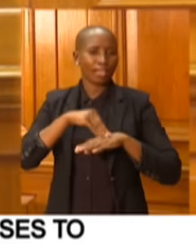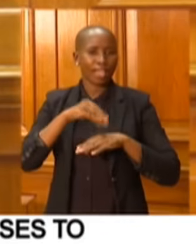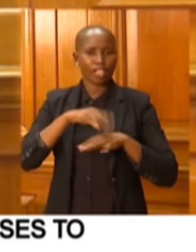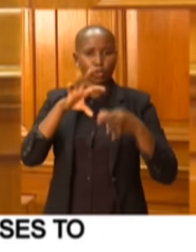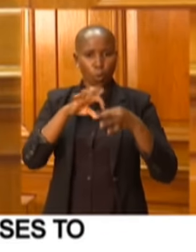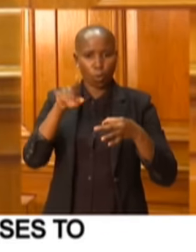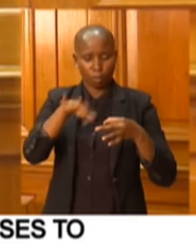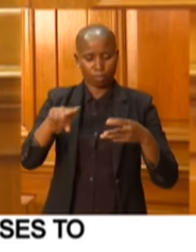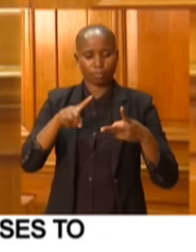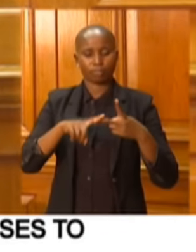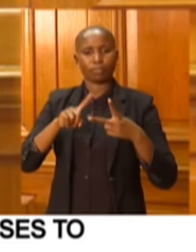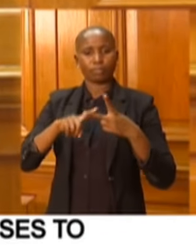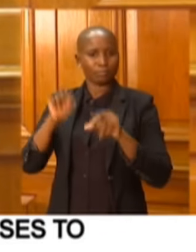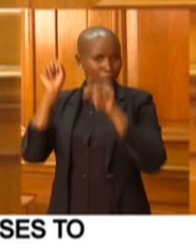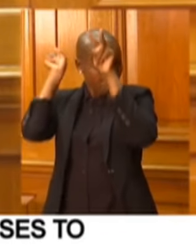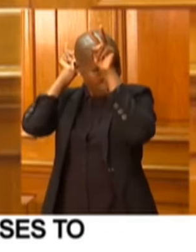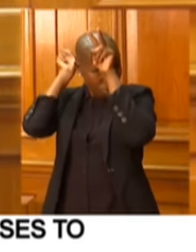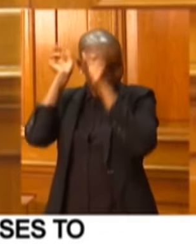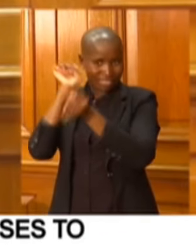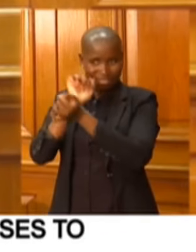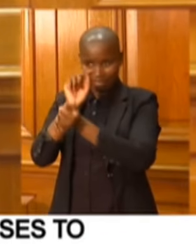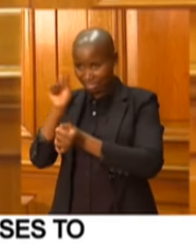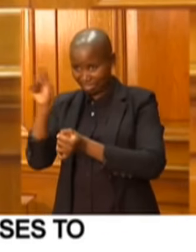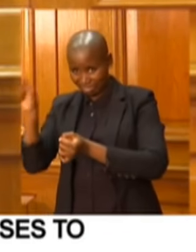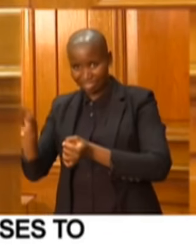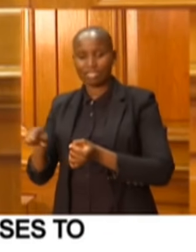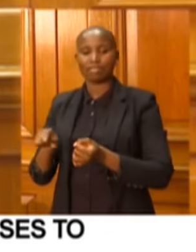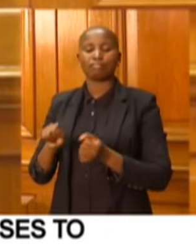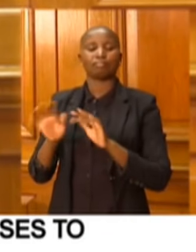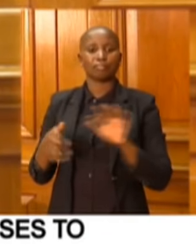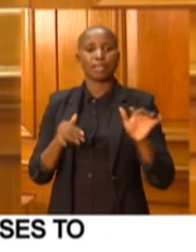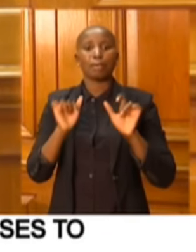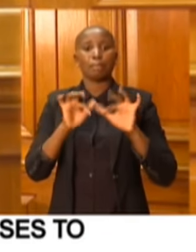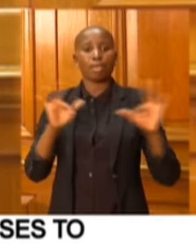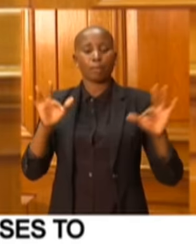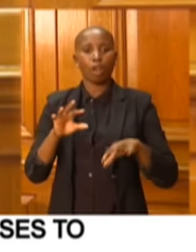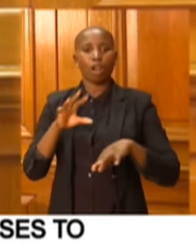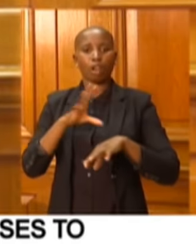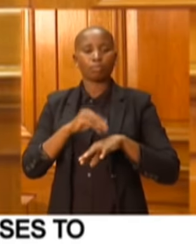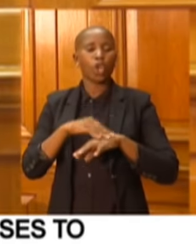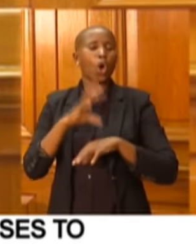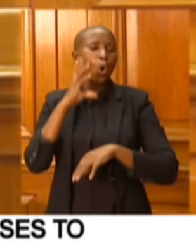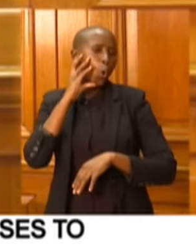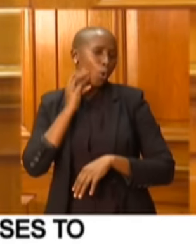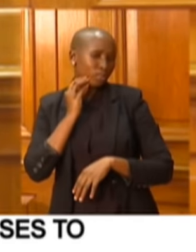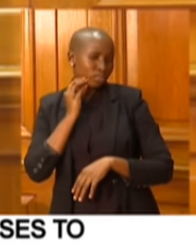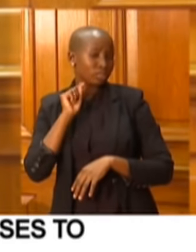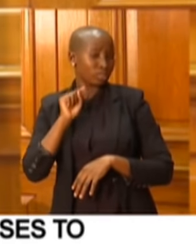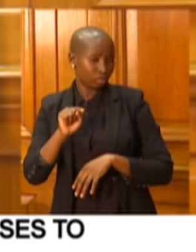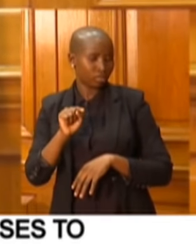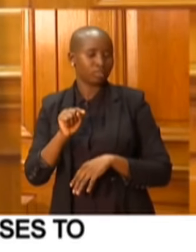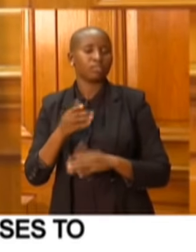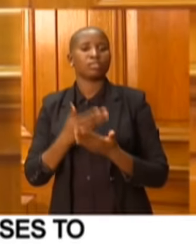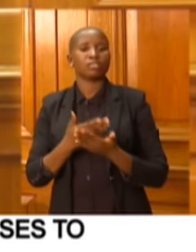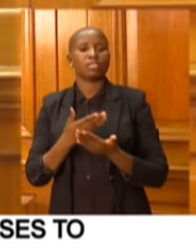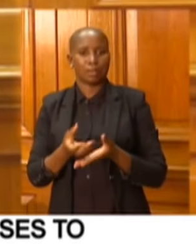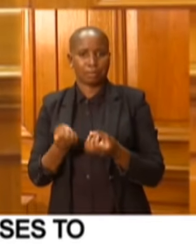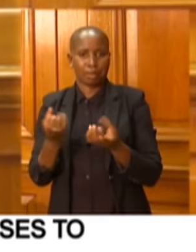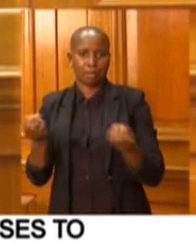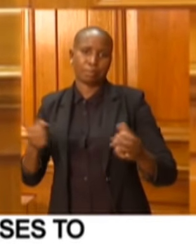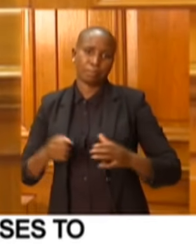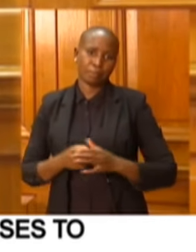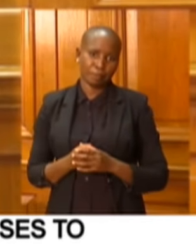prisons, people over 60 years of age, and adults with comorbidities. The total number